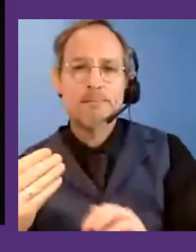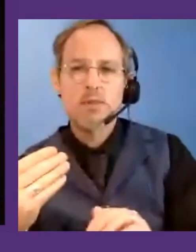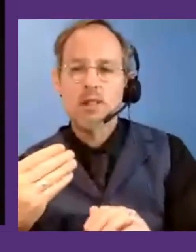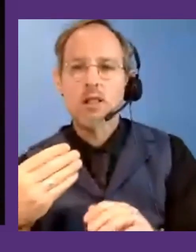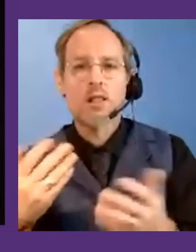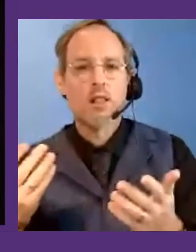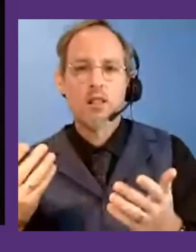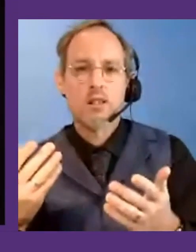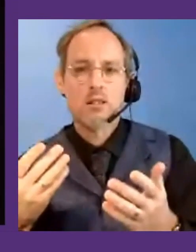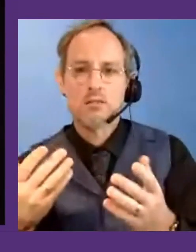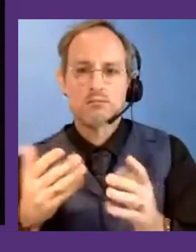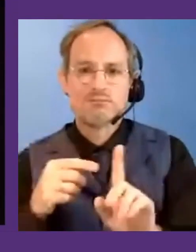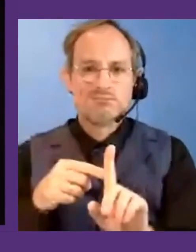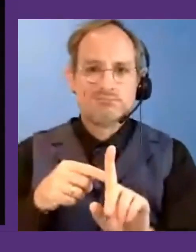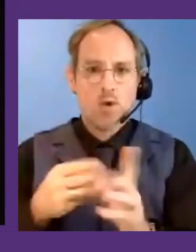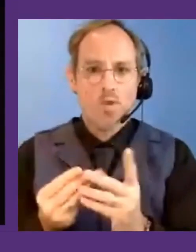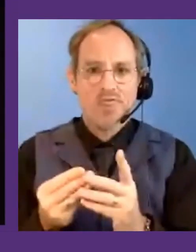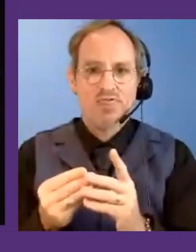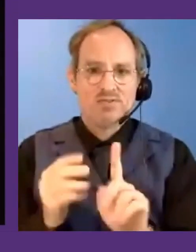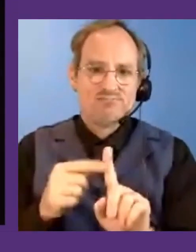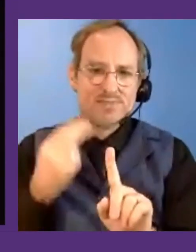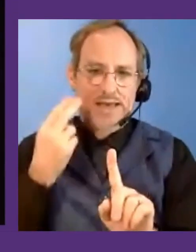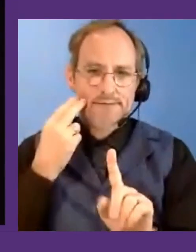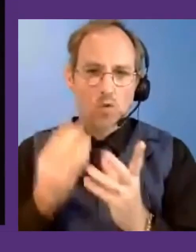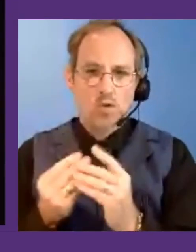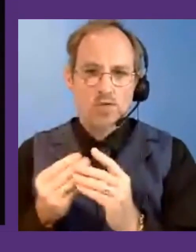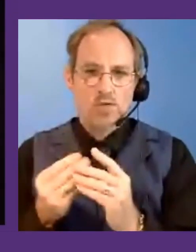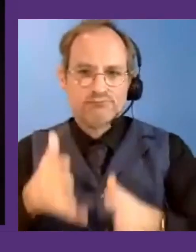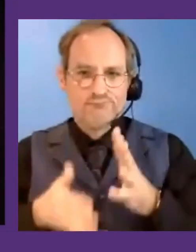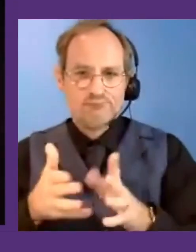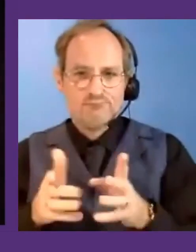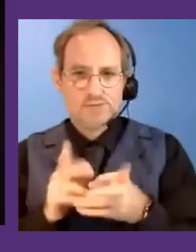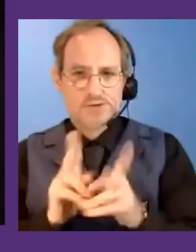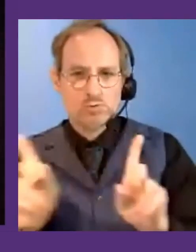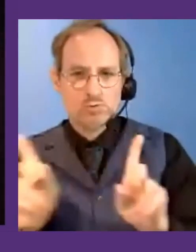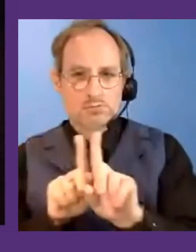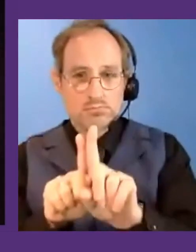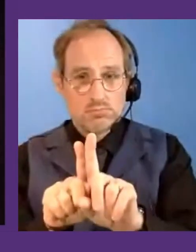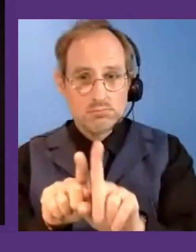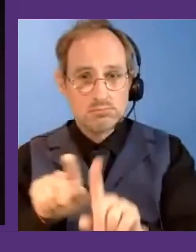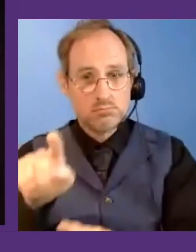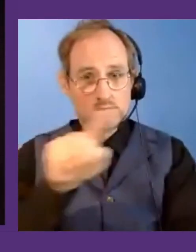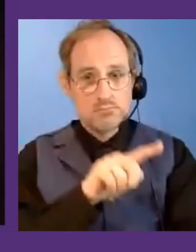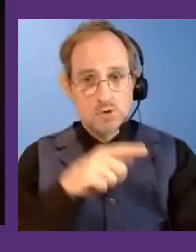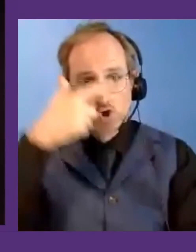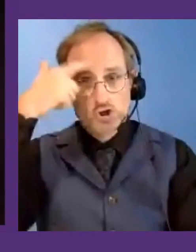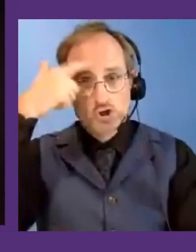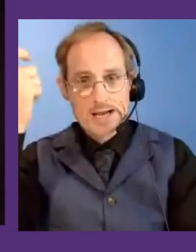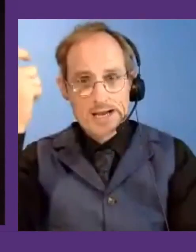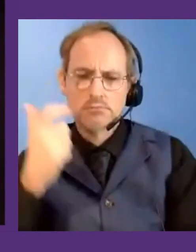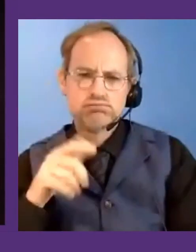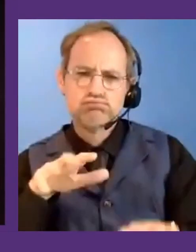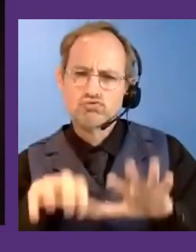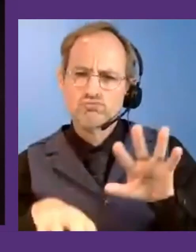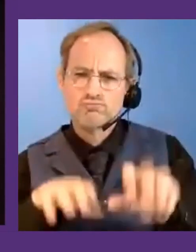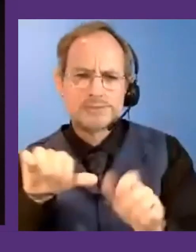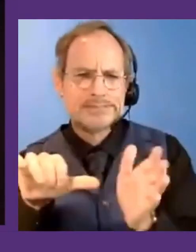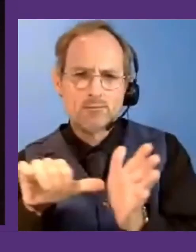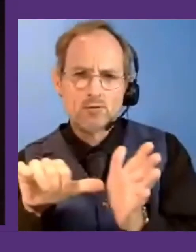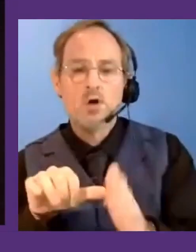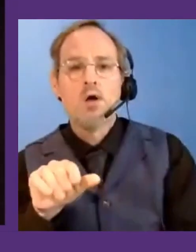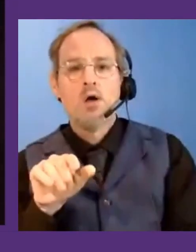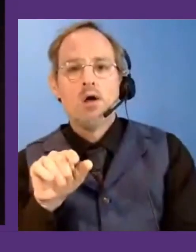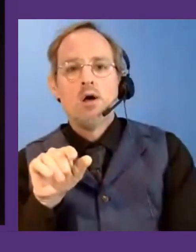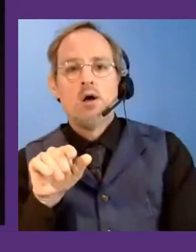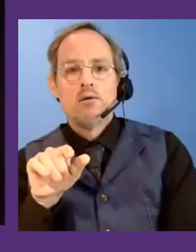signer, and what that might involve and what the struggle might be like for someone to get that? The stuff that is incredible